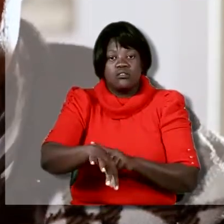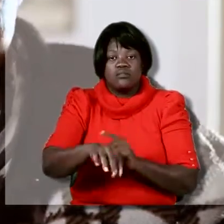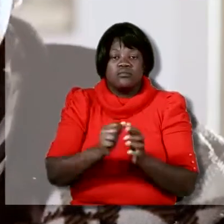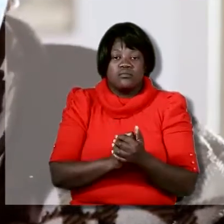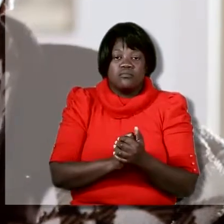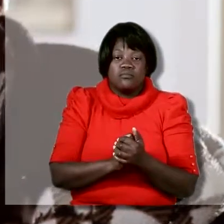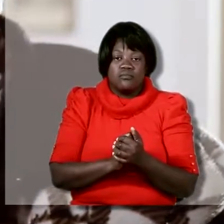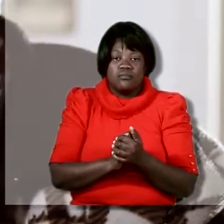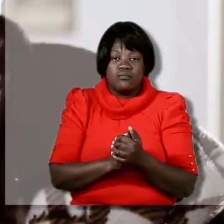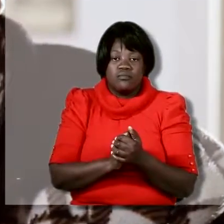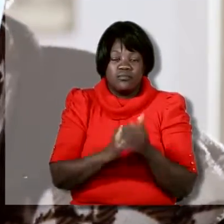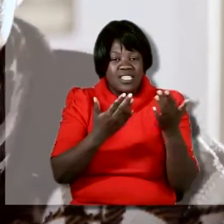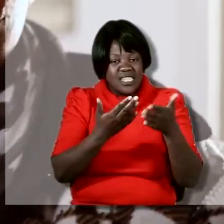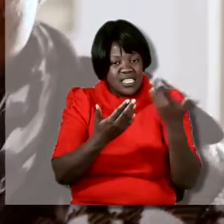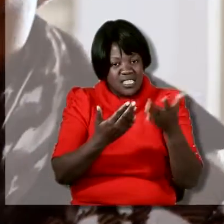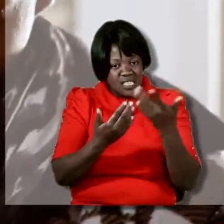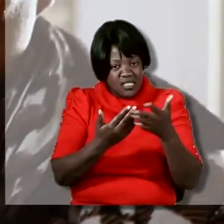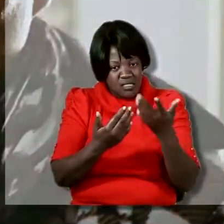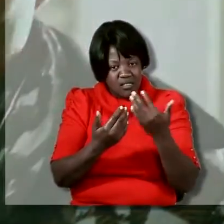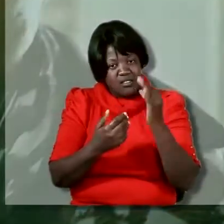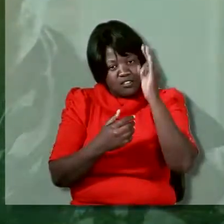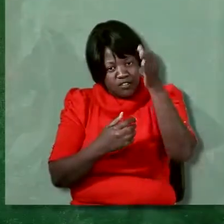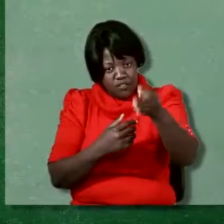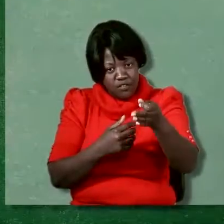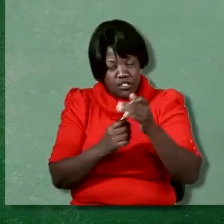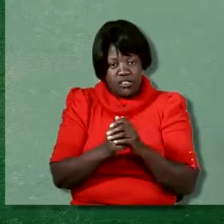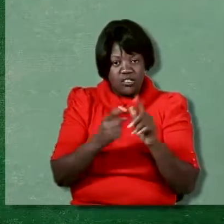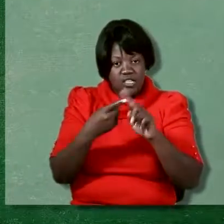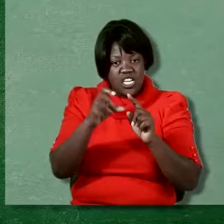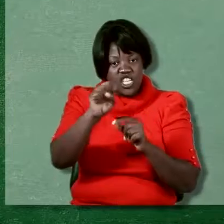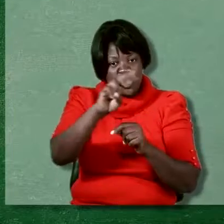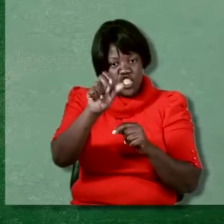shall and will. For example,